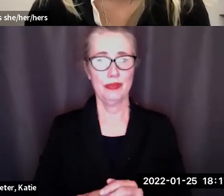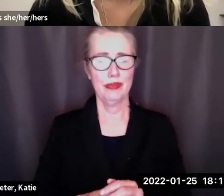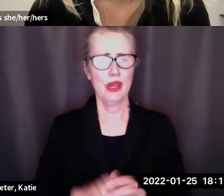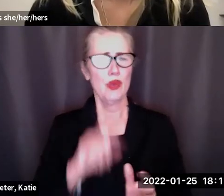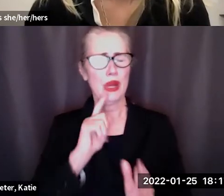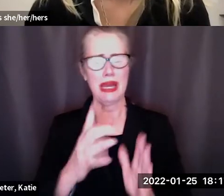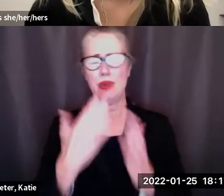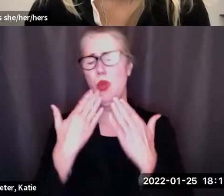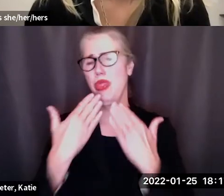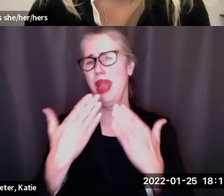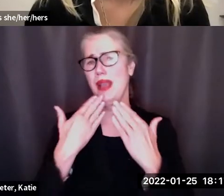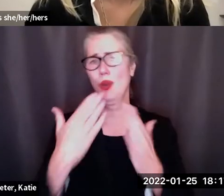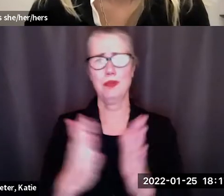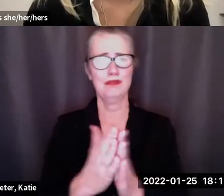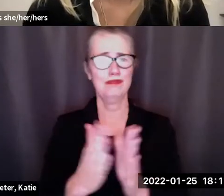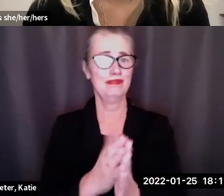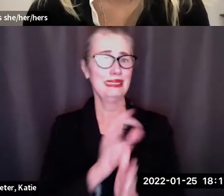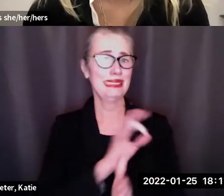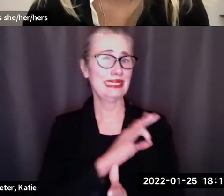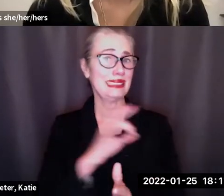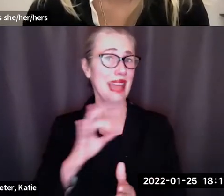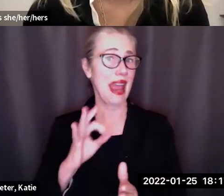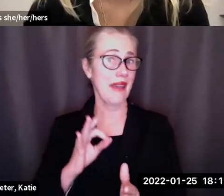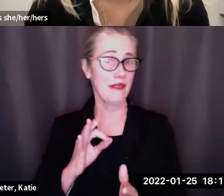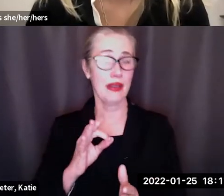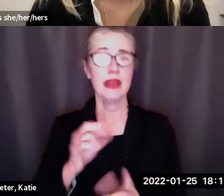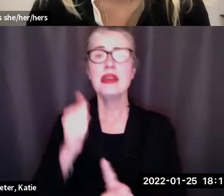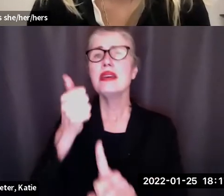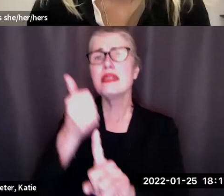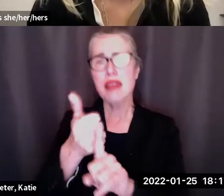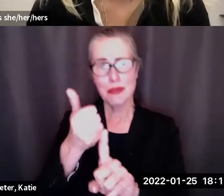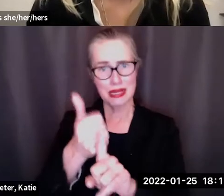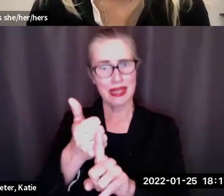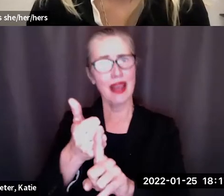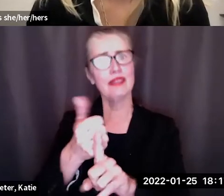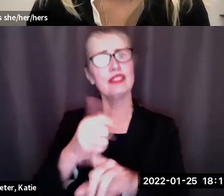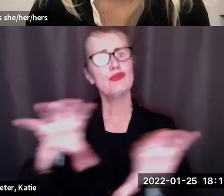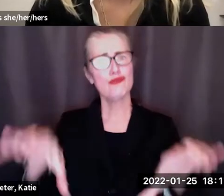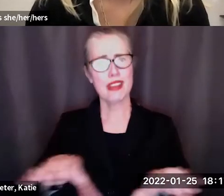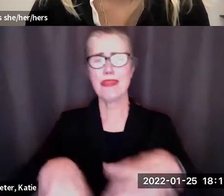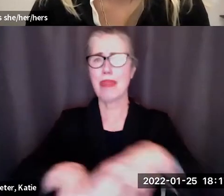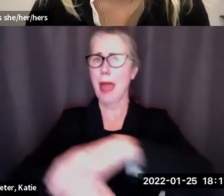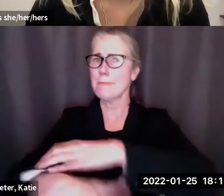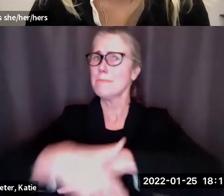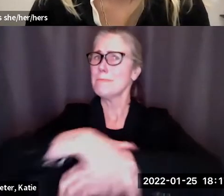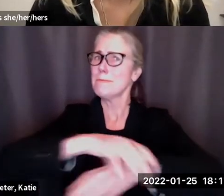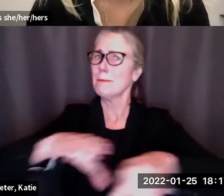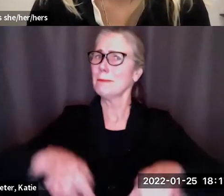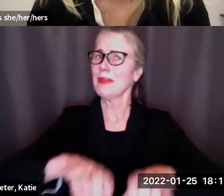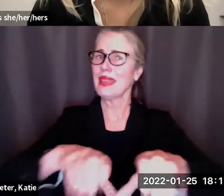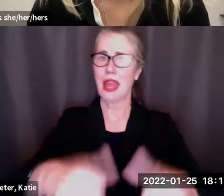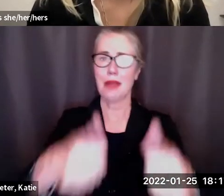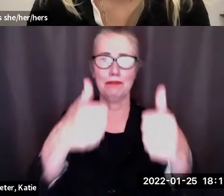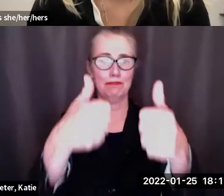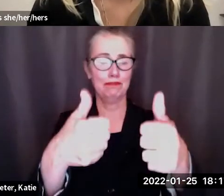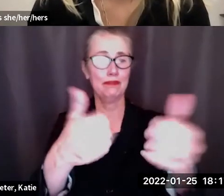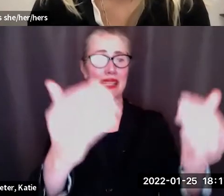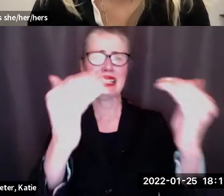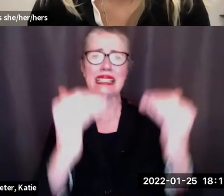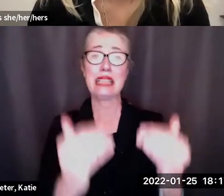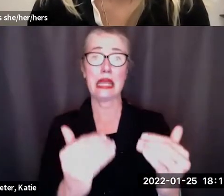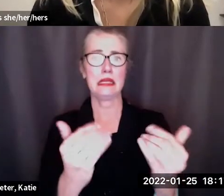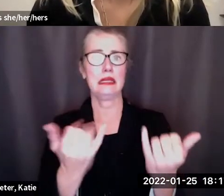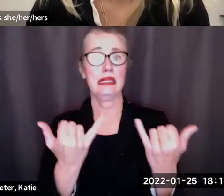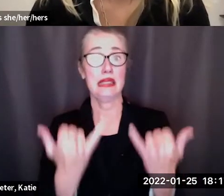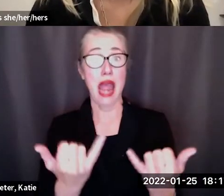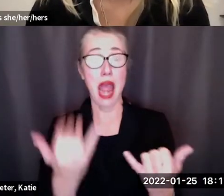to our staff who were able to implement this and get it done so then the next question is what do we do once